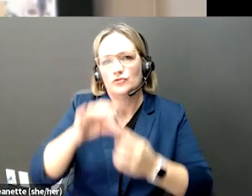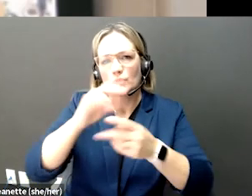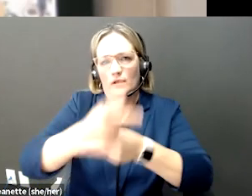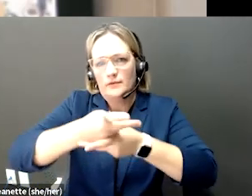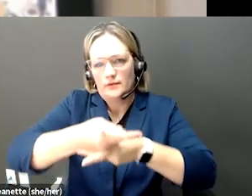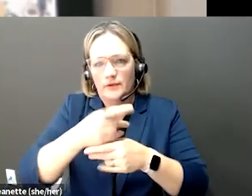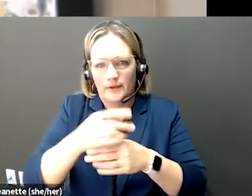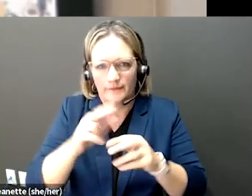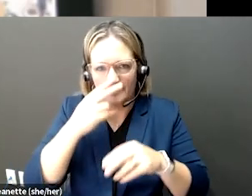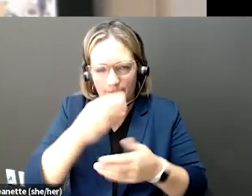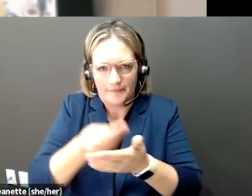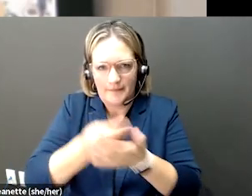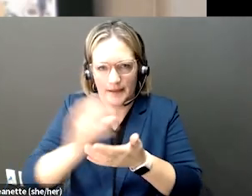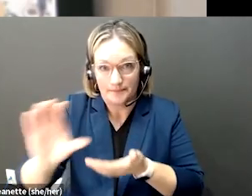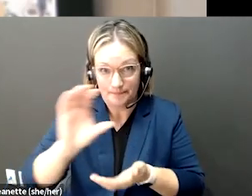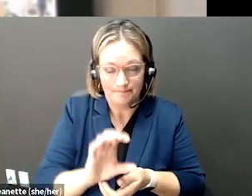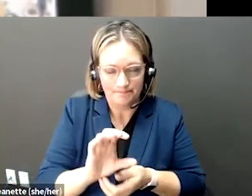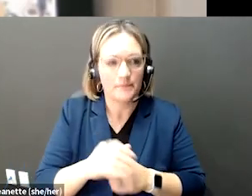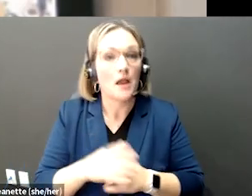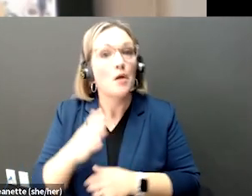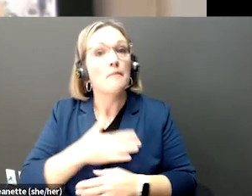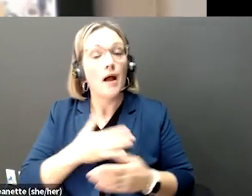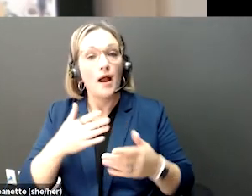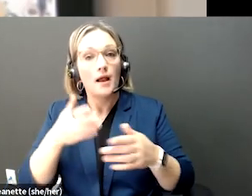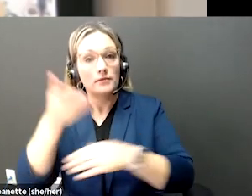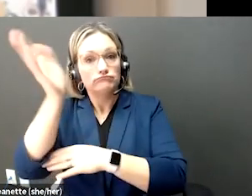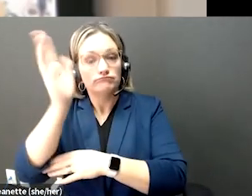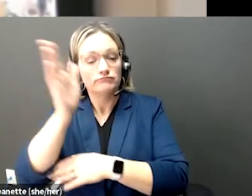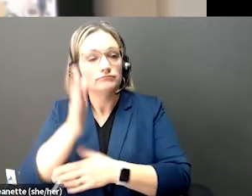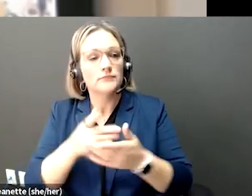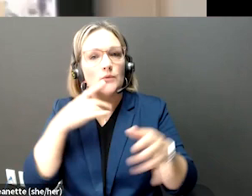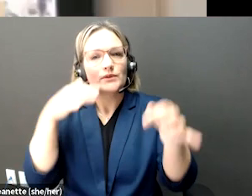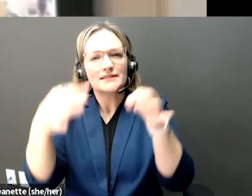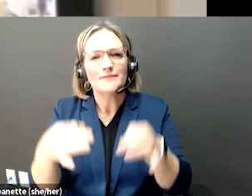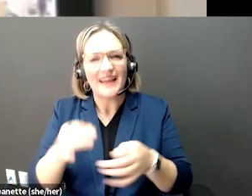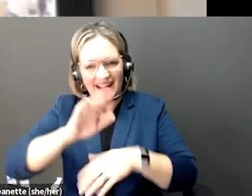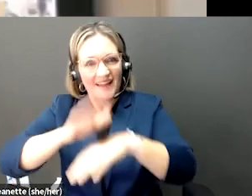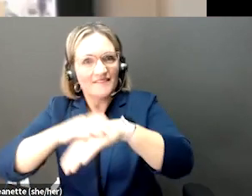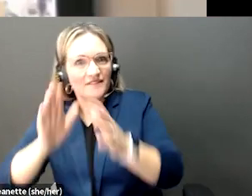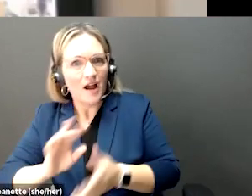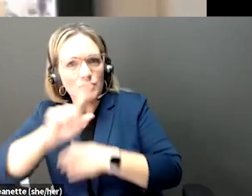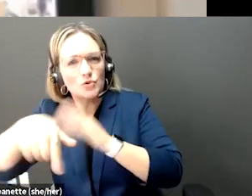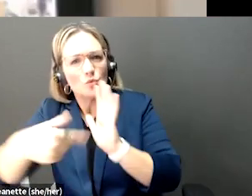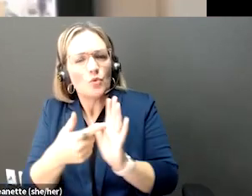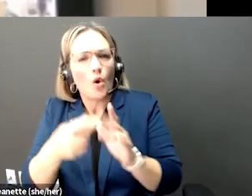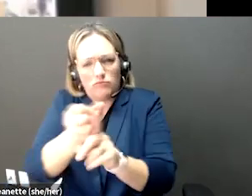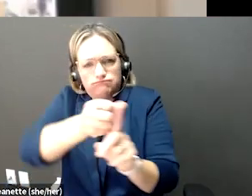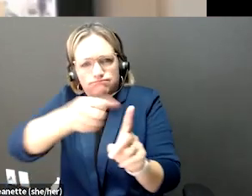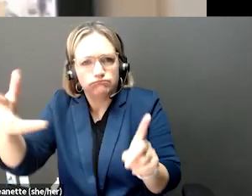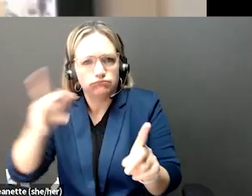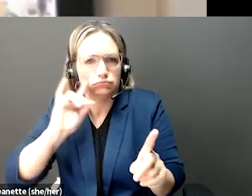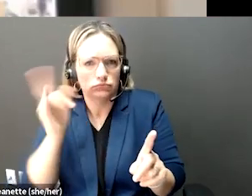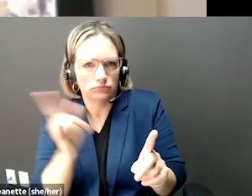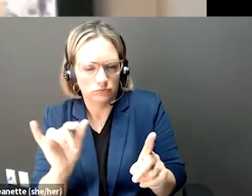During this part of the presentation, I'll be talking about my experience as an advisor in the Special Needs Project.